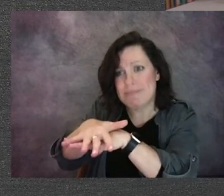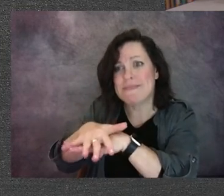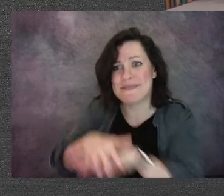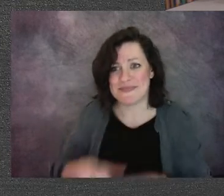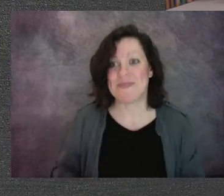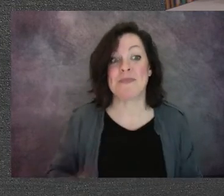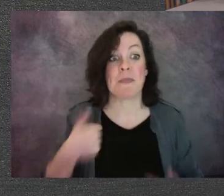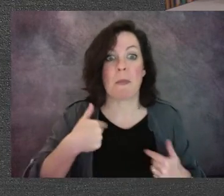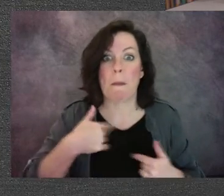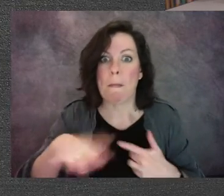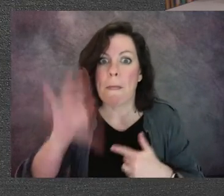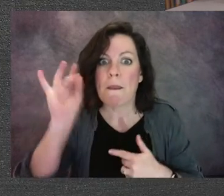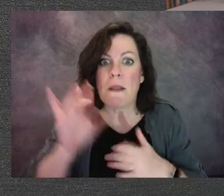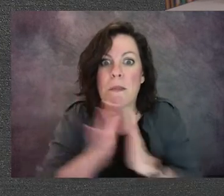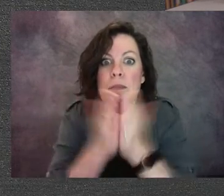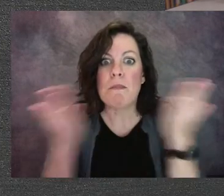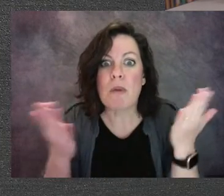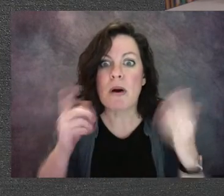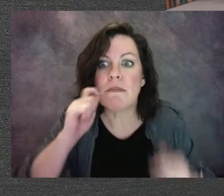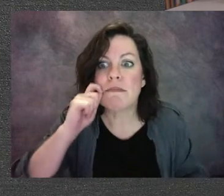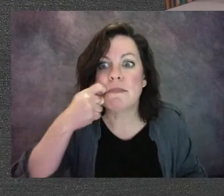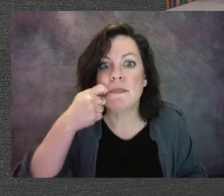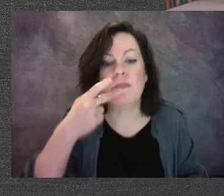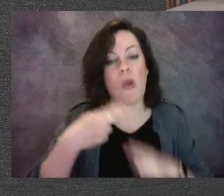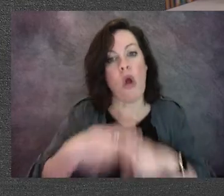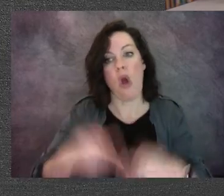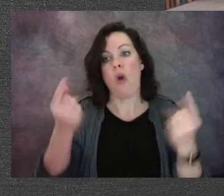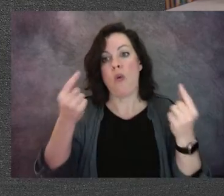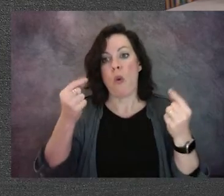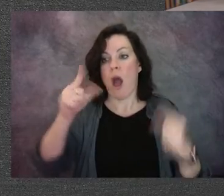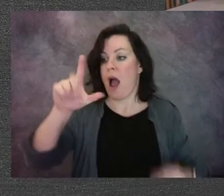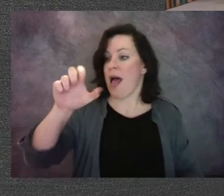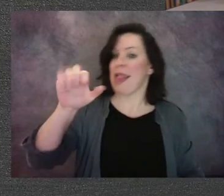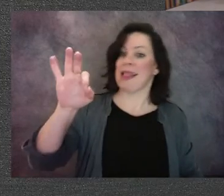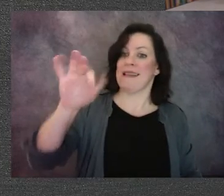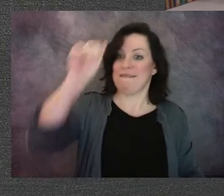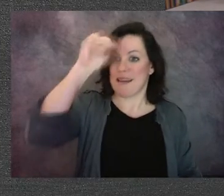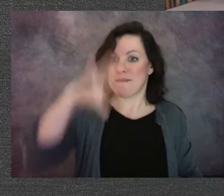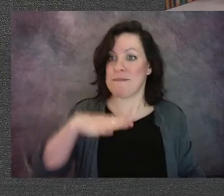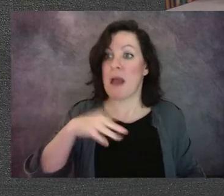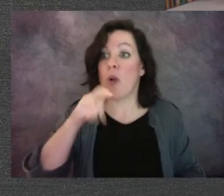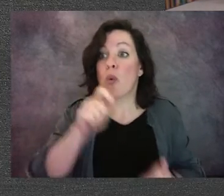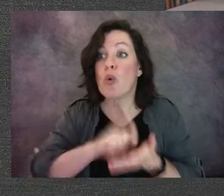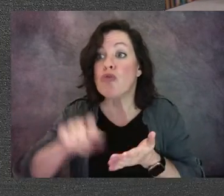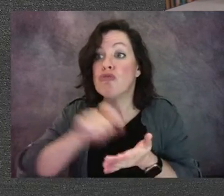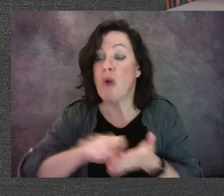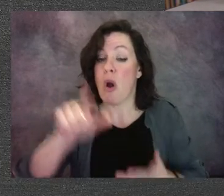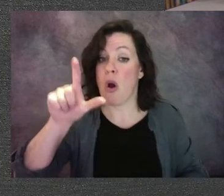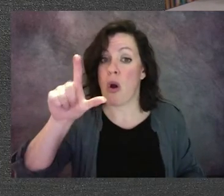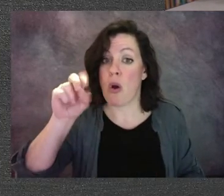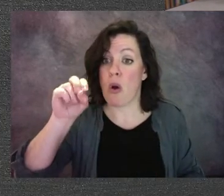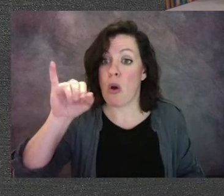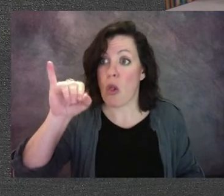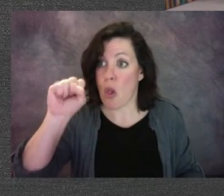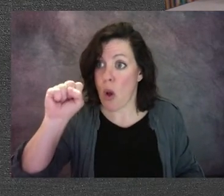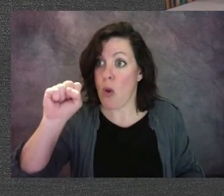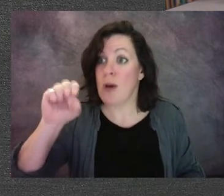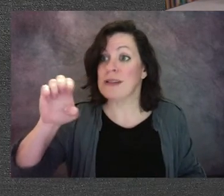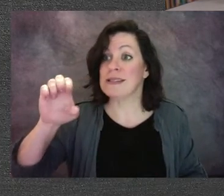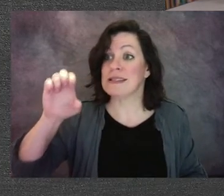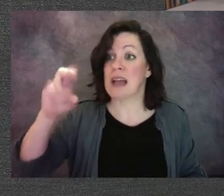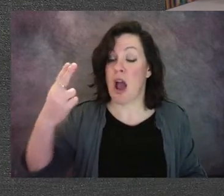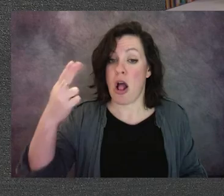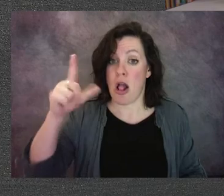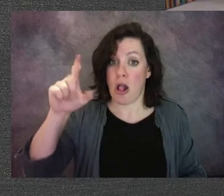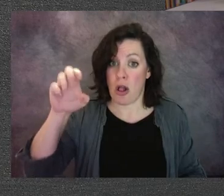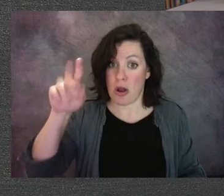blend. Listen, I found this terrific book called Leaf Man, and it's by Lois Ellert. Lois Ellert is an